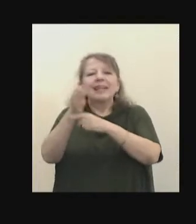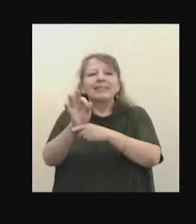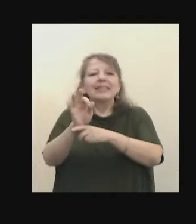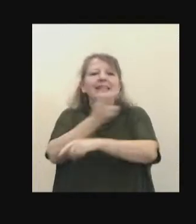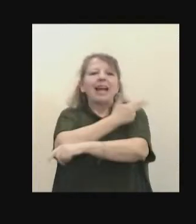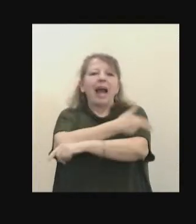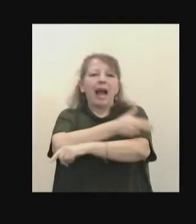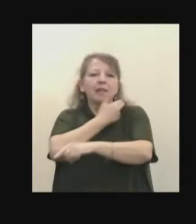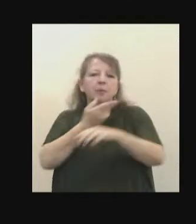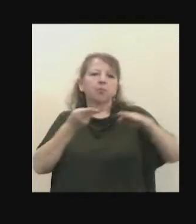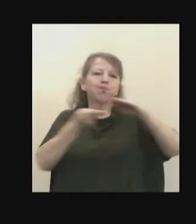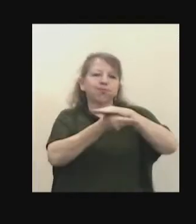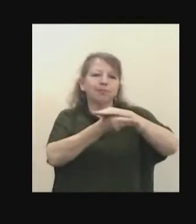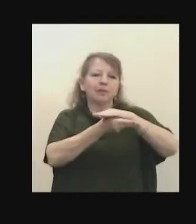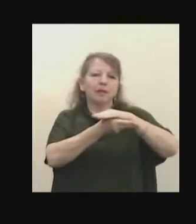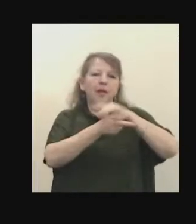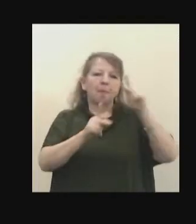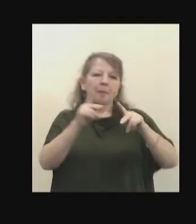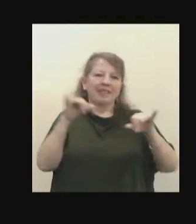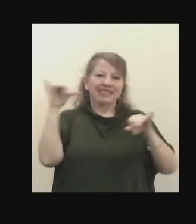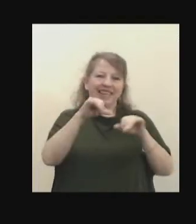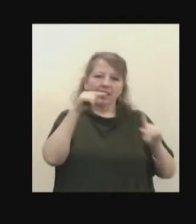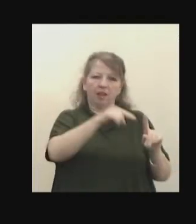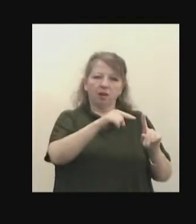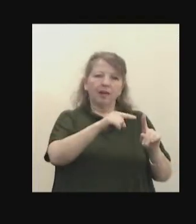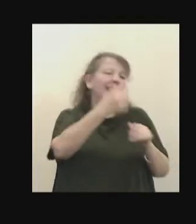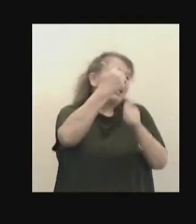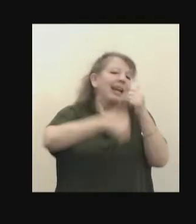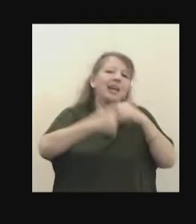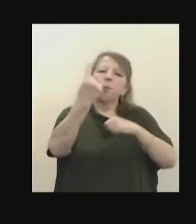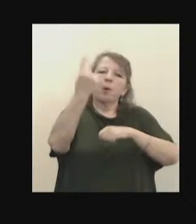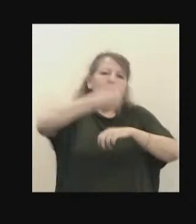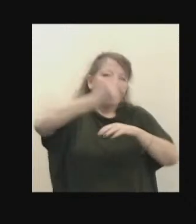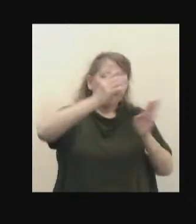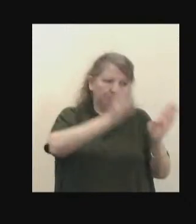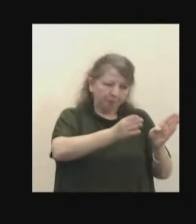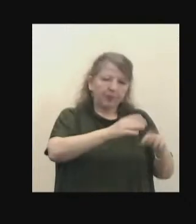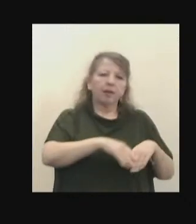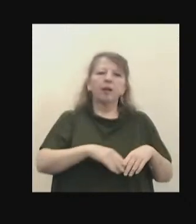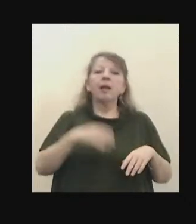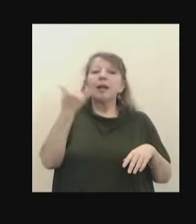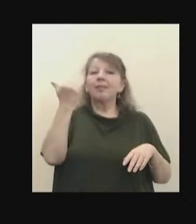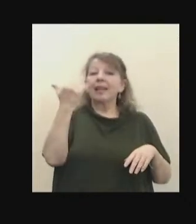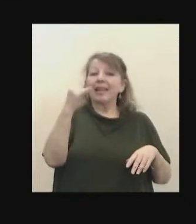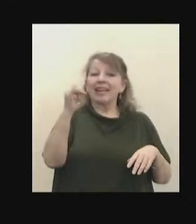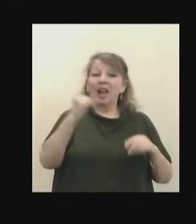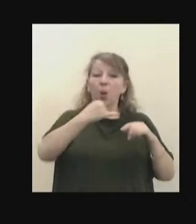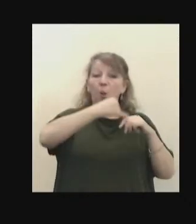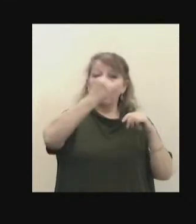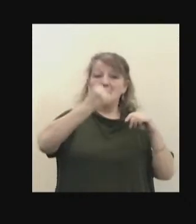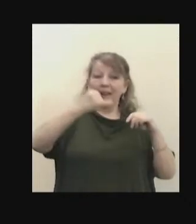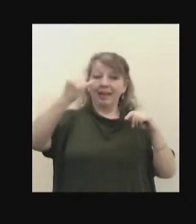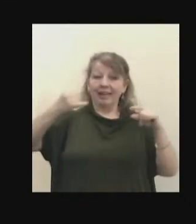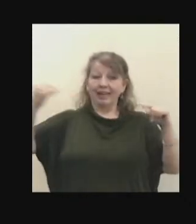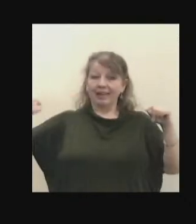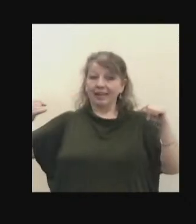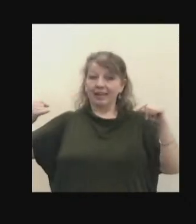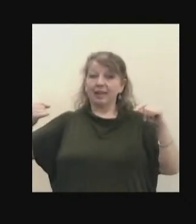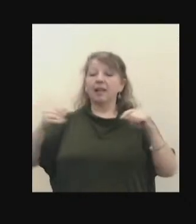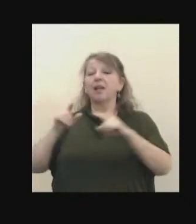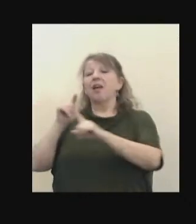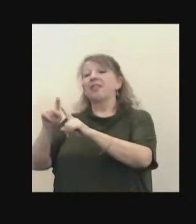admissions, hospital census at any given date. The yellow line corresponds to what Dr. Winkelstein's